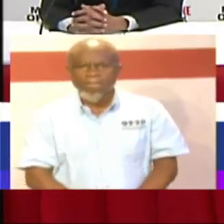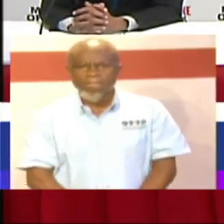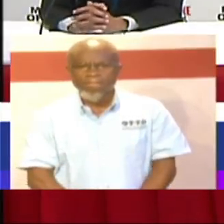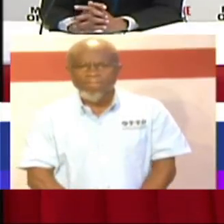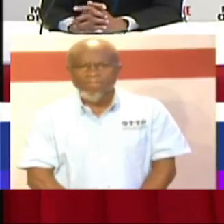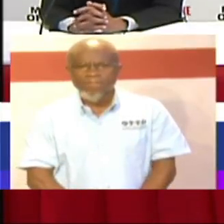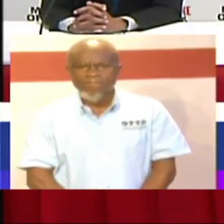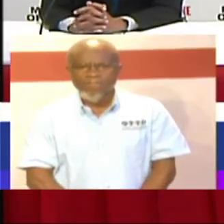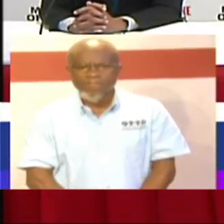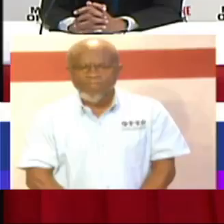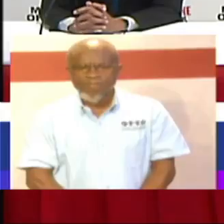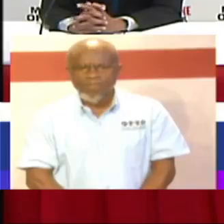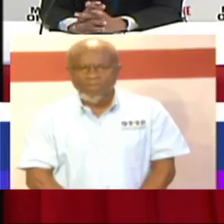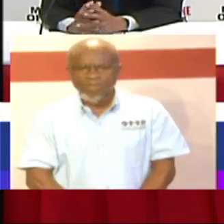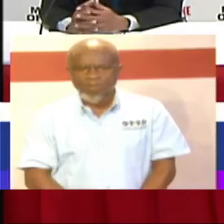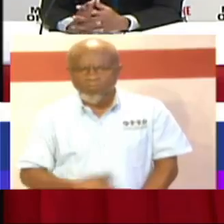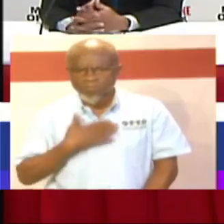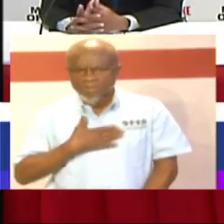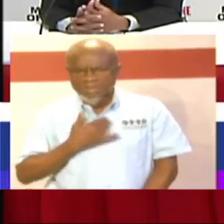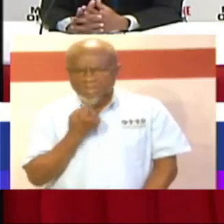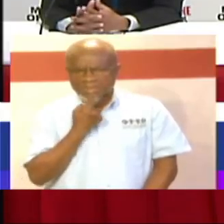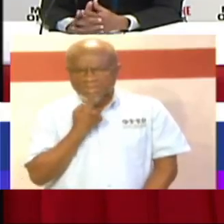Could you please repeat the second question?